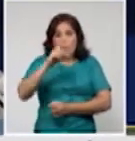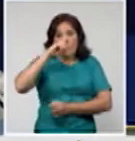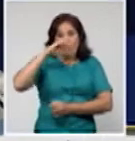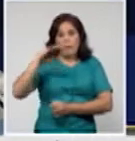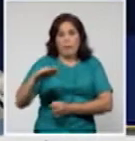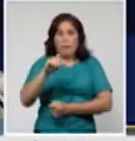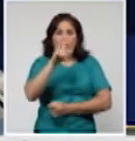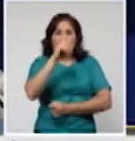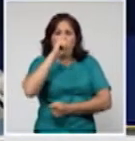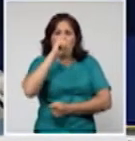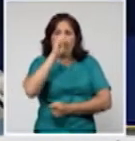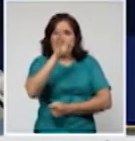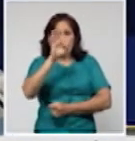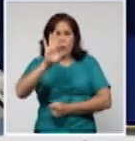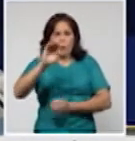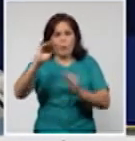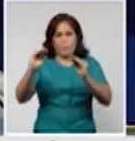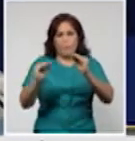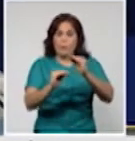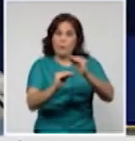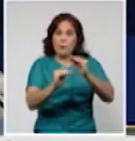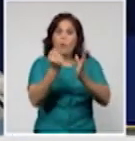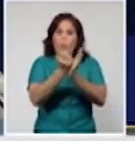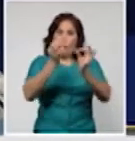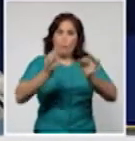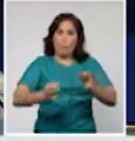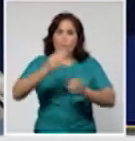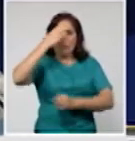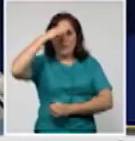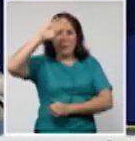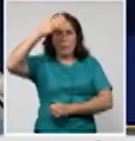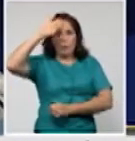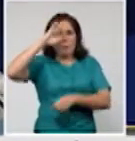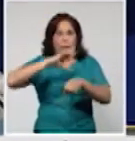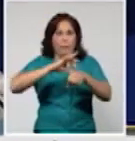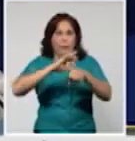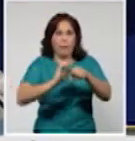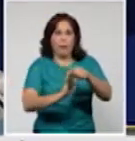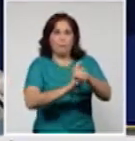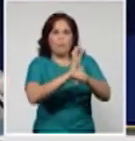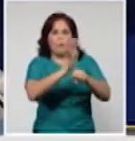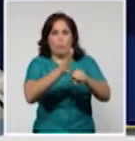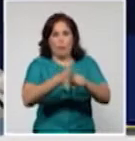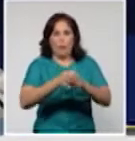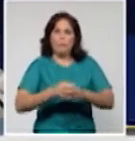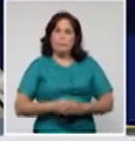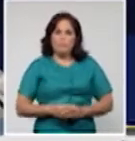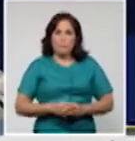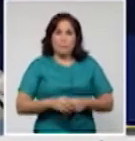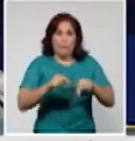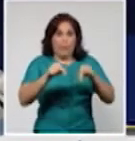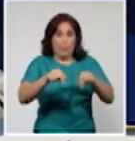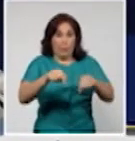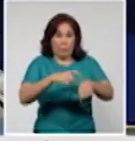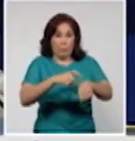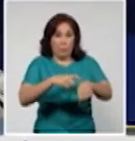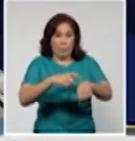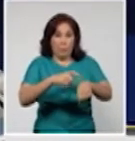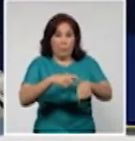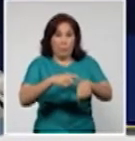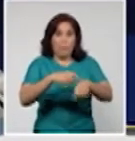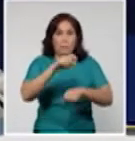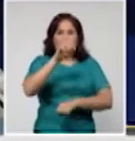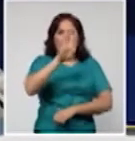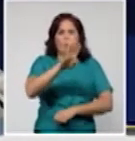Yesterday, 23 people between 20 and 39 years of age